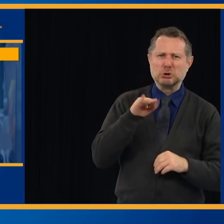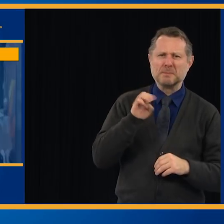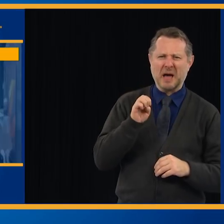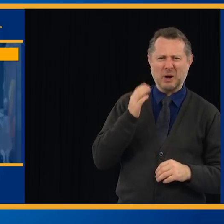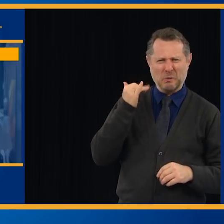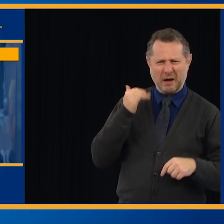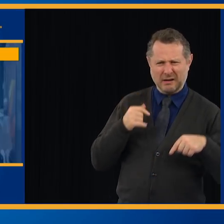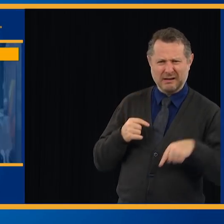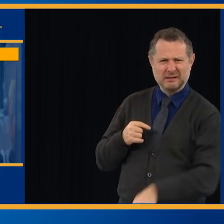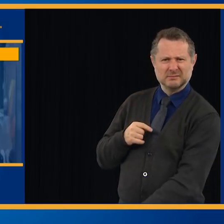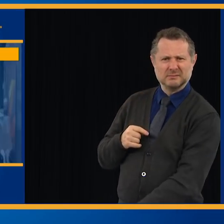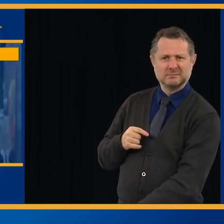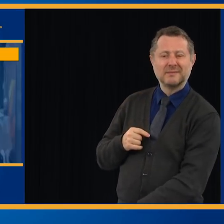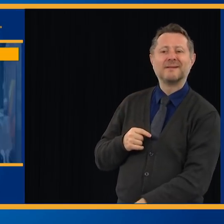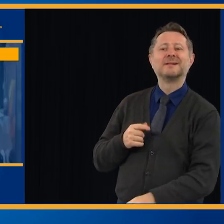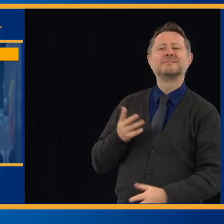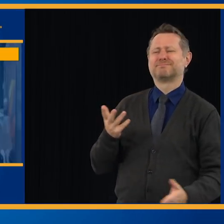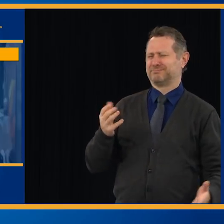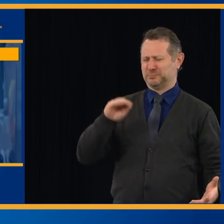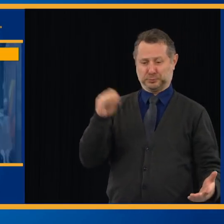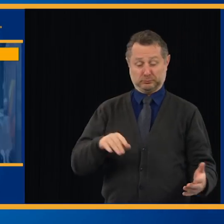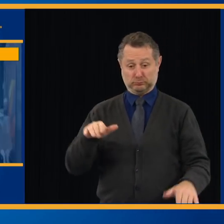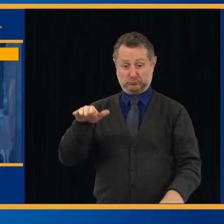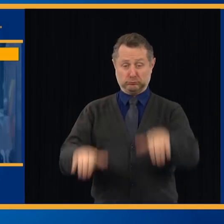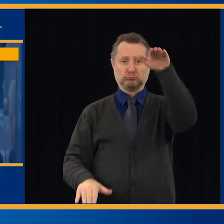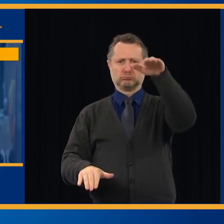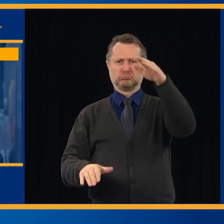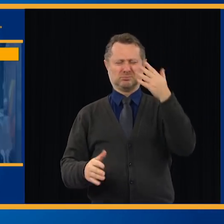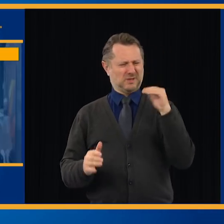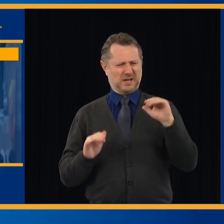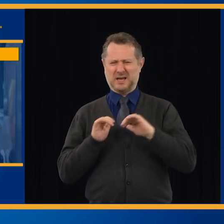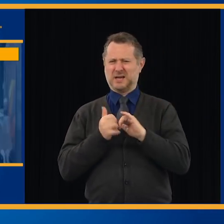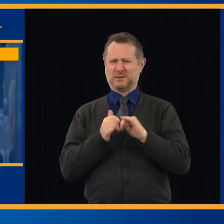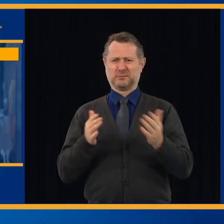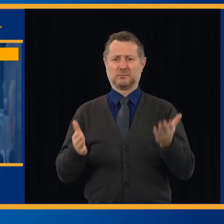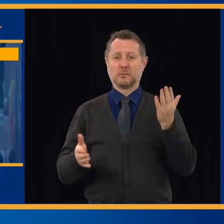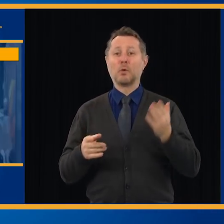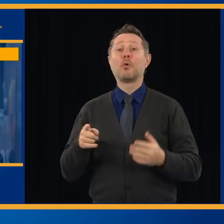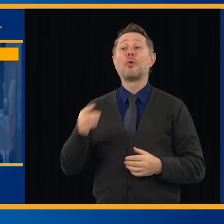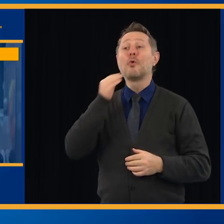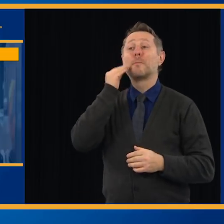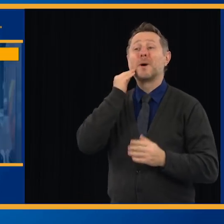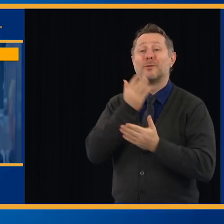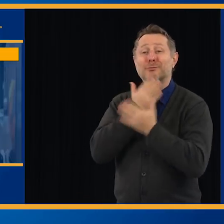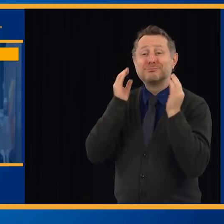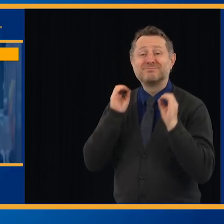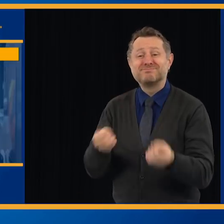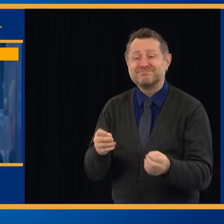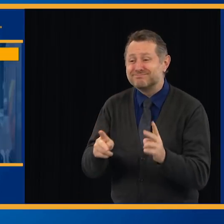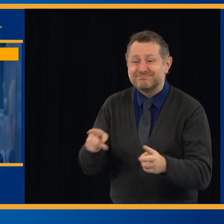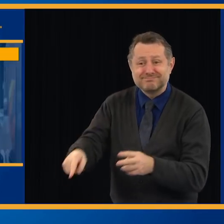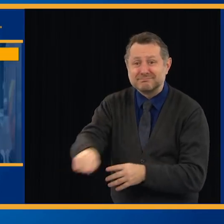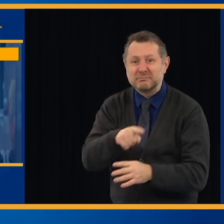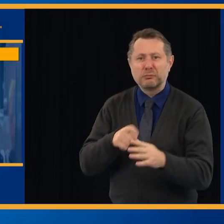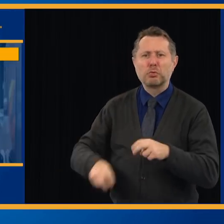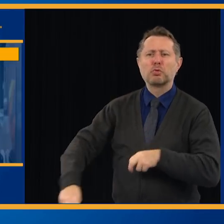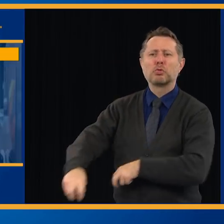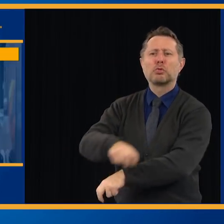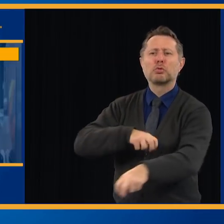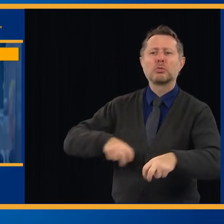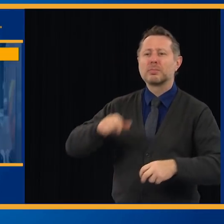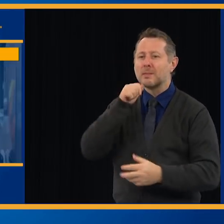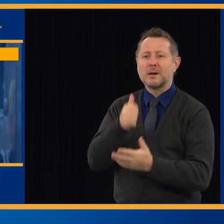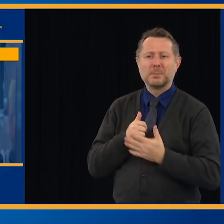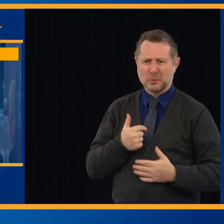The trains are filled with homeless people, and you're not doing the homeless any favor. I've worked with the homeless all my life. To let homeless